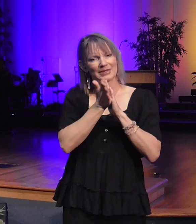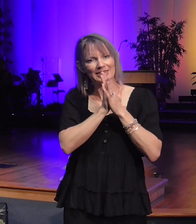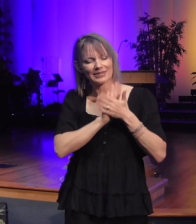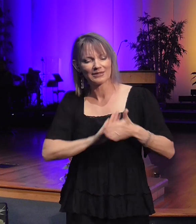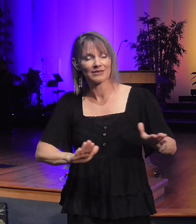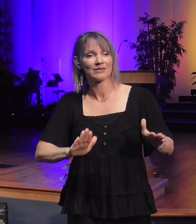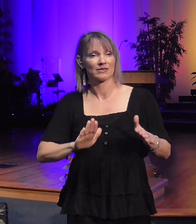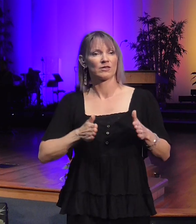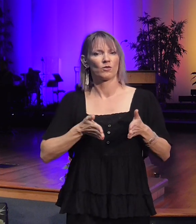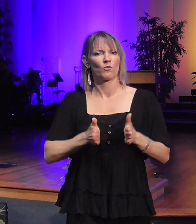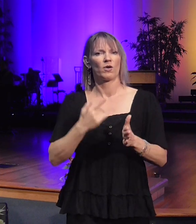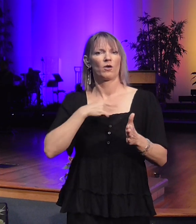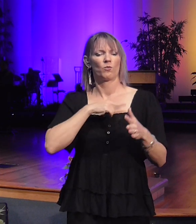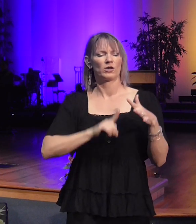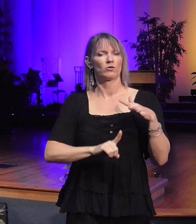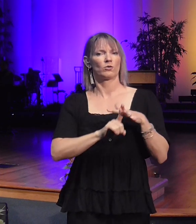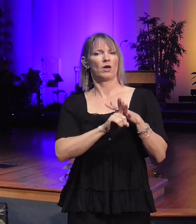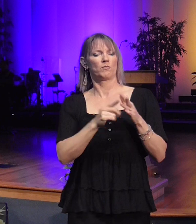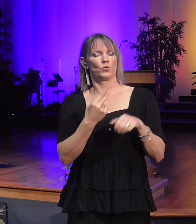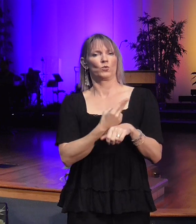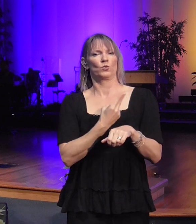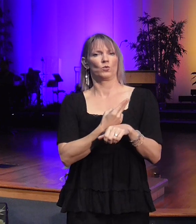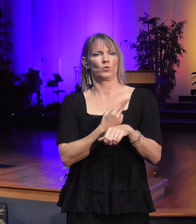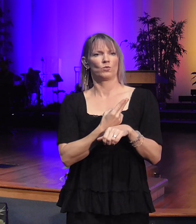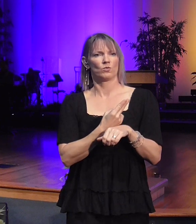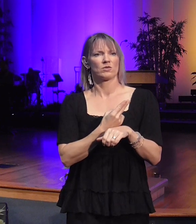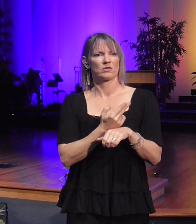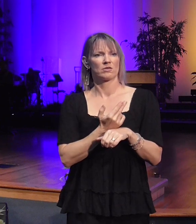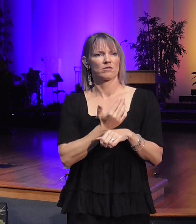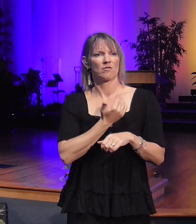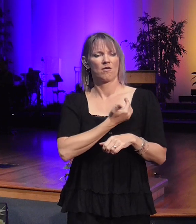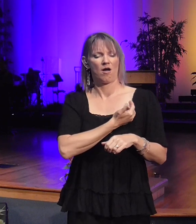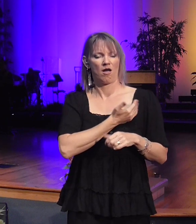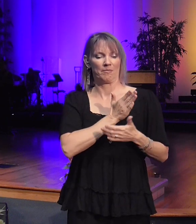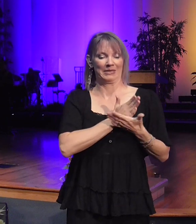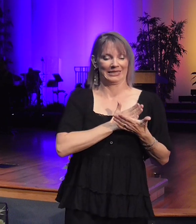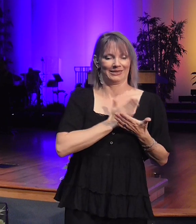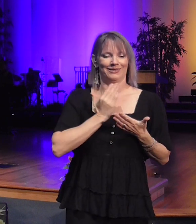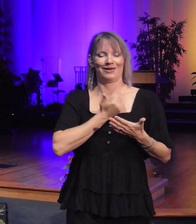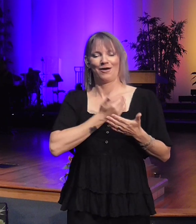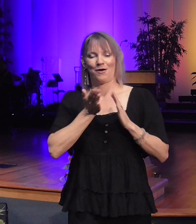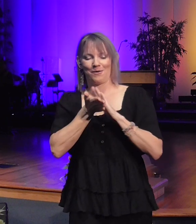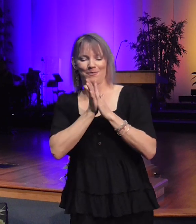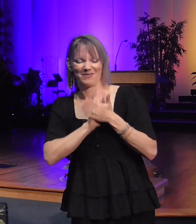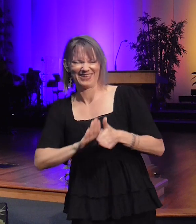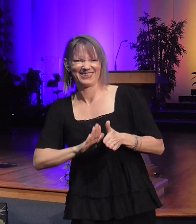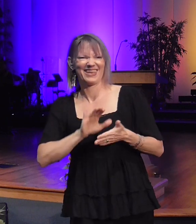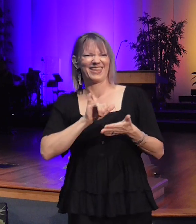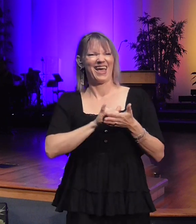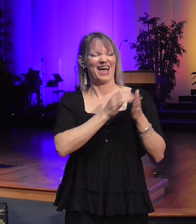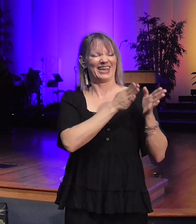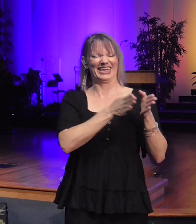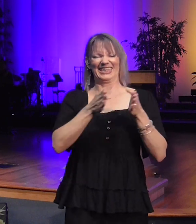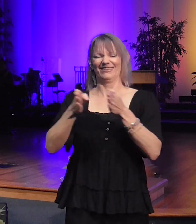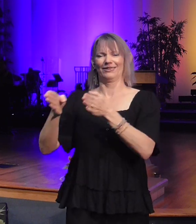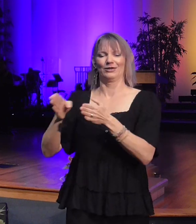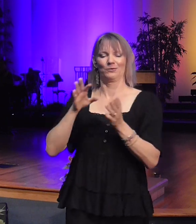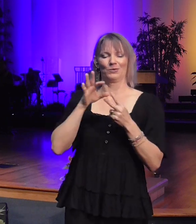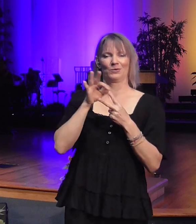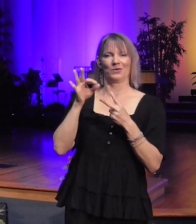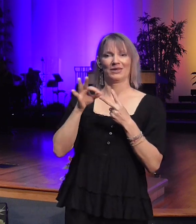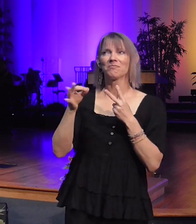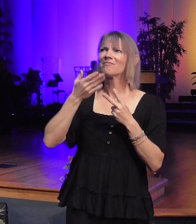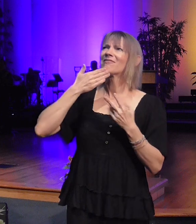use it is an individual choice. Thank you, God. Thank you, God, for giving us